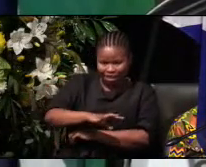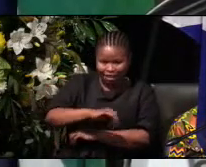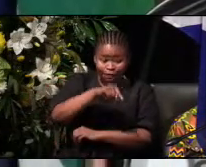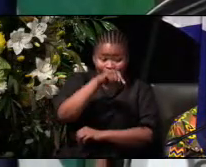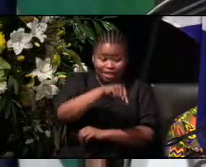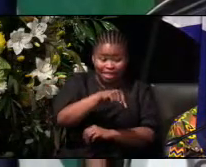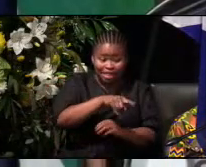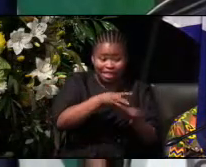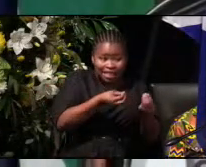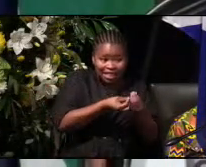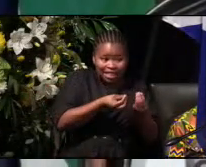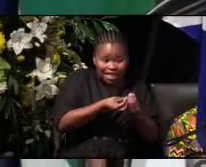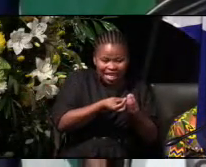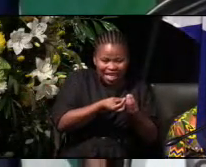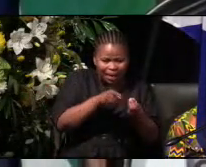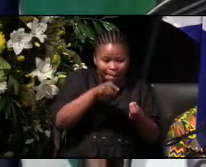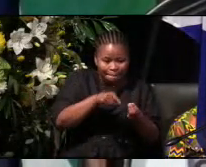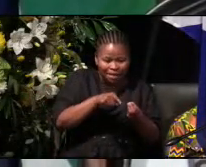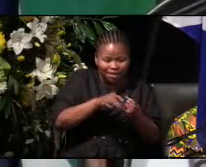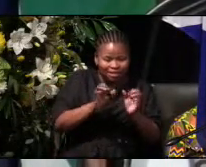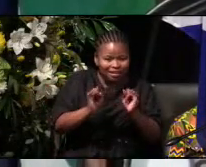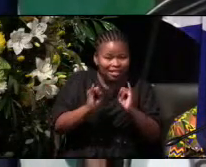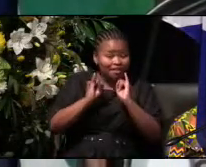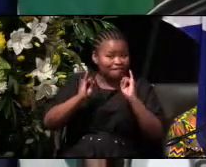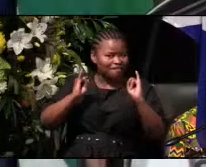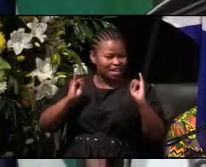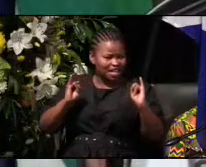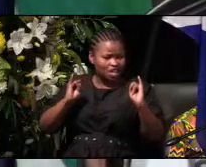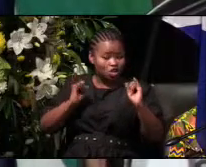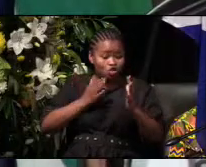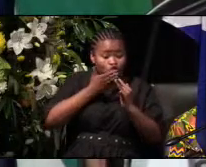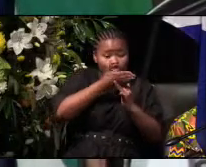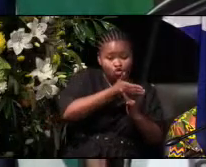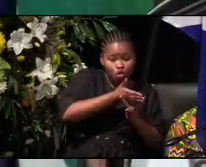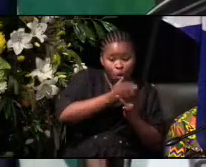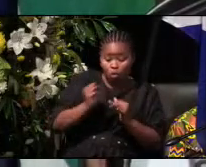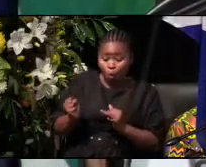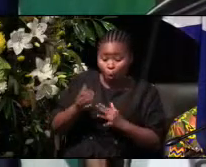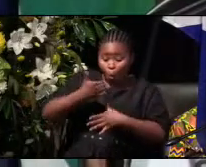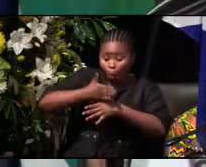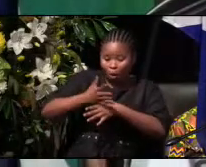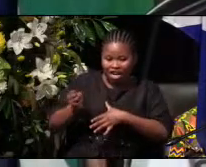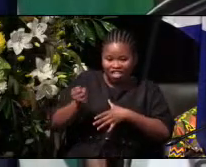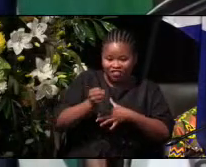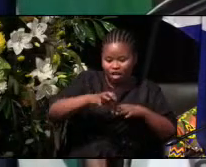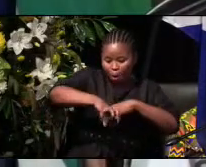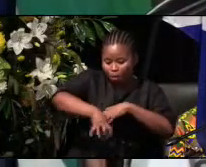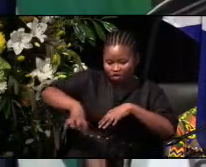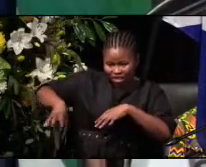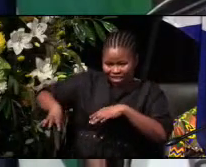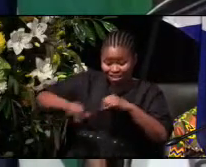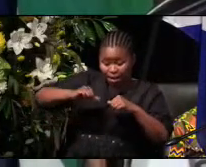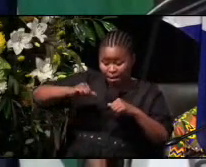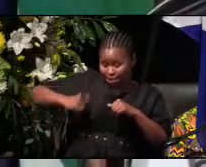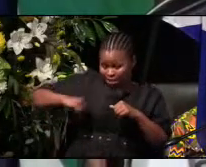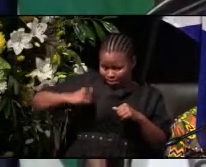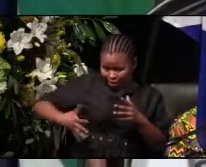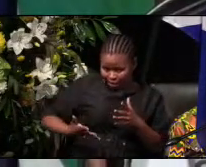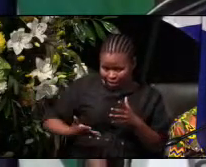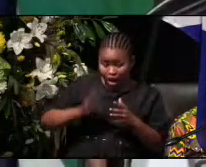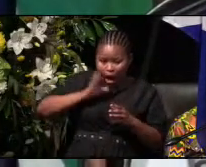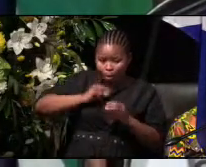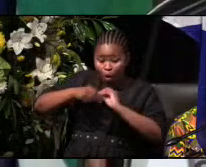of regionalism and ethnicity is rearing its head through job reservations in provinces and municipalities